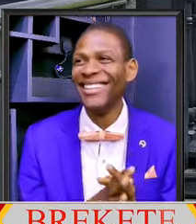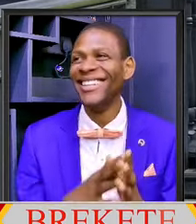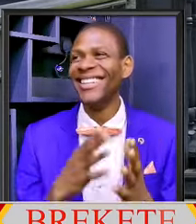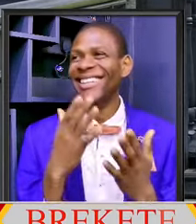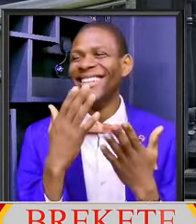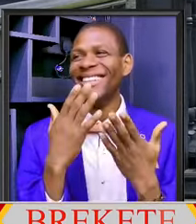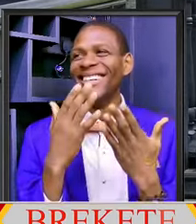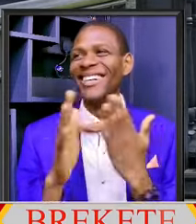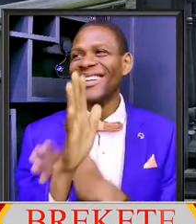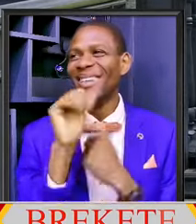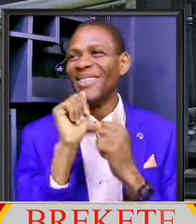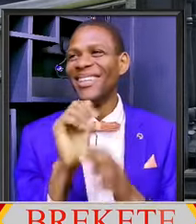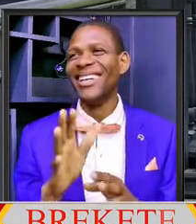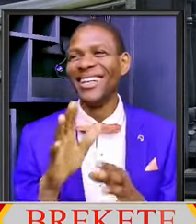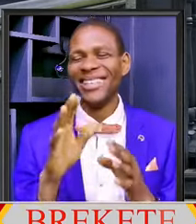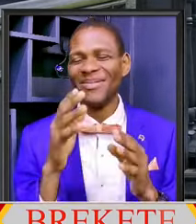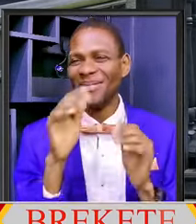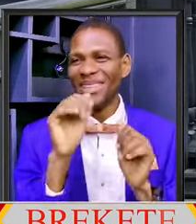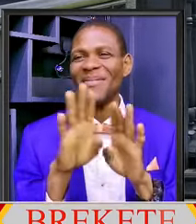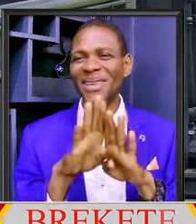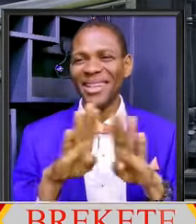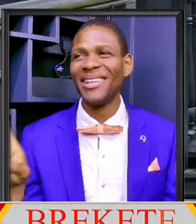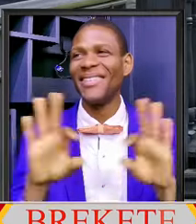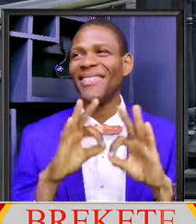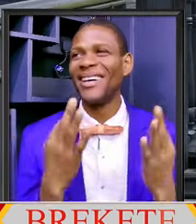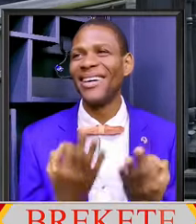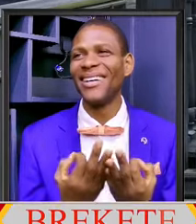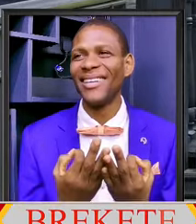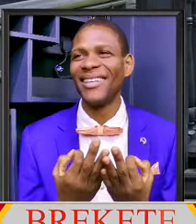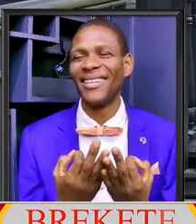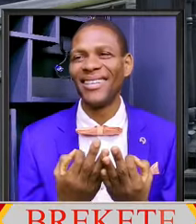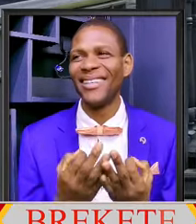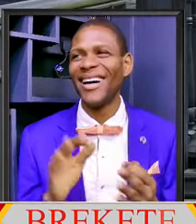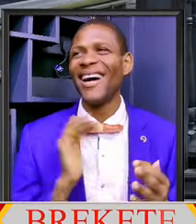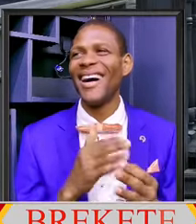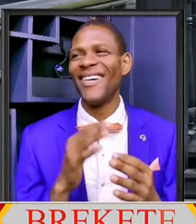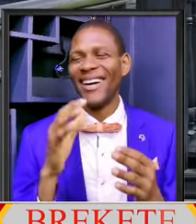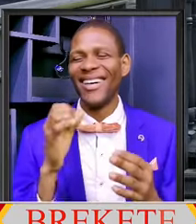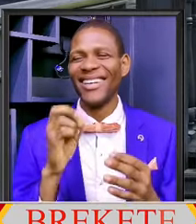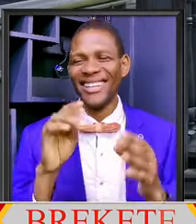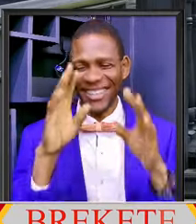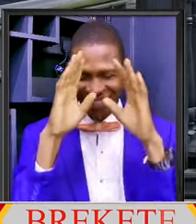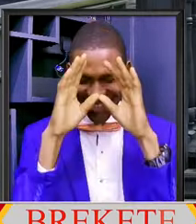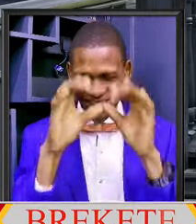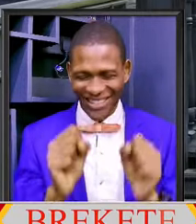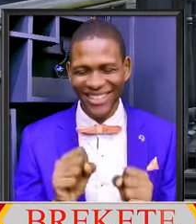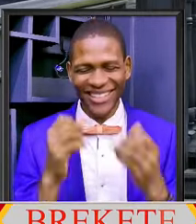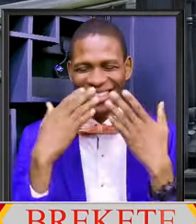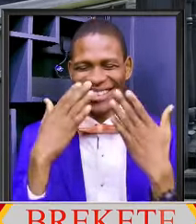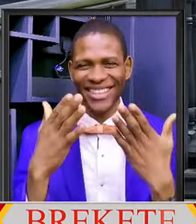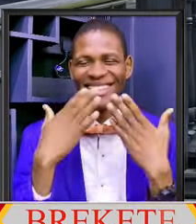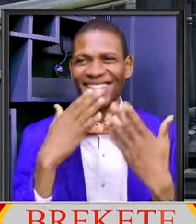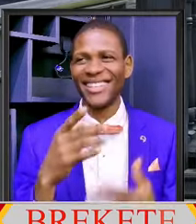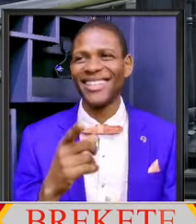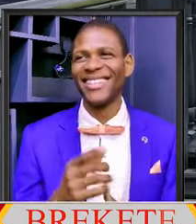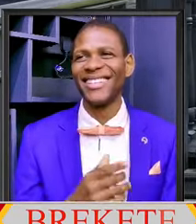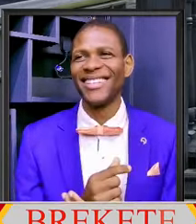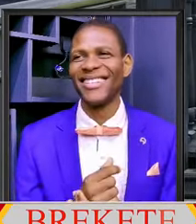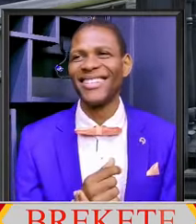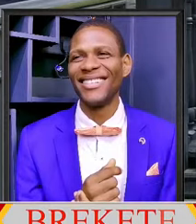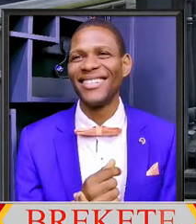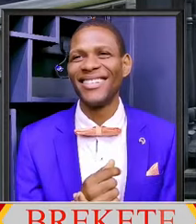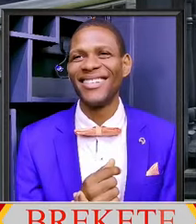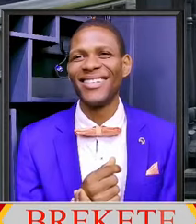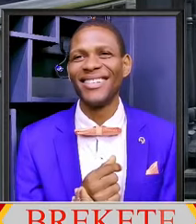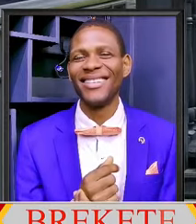Mama. God bless Brekete family. You see, say Mama. Our present. Mama, they remember you. Thank you,